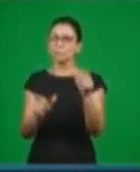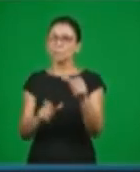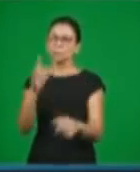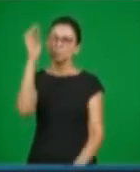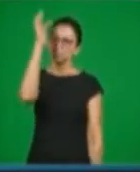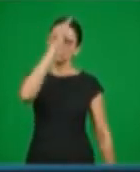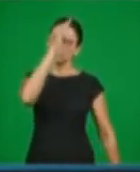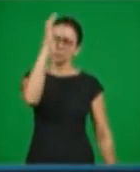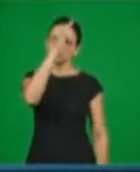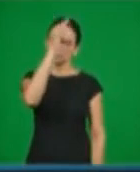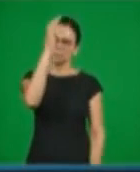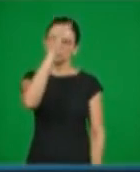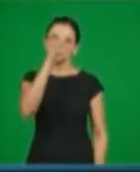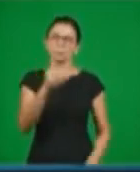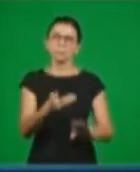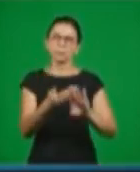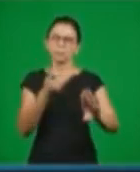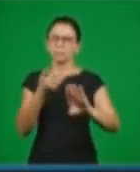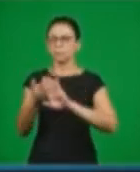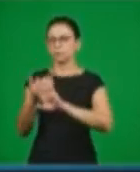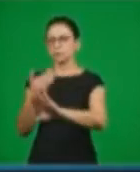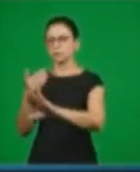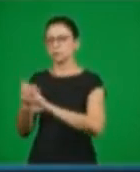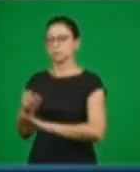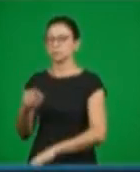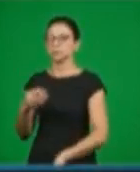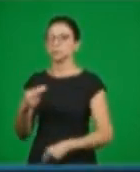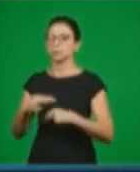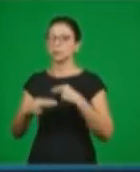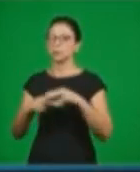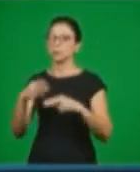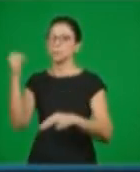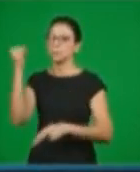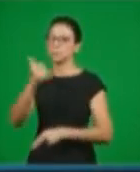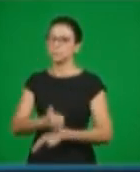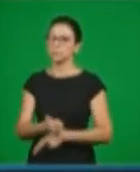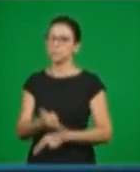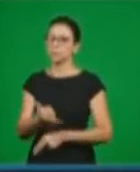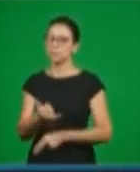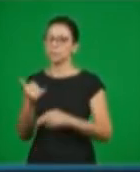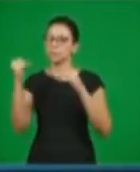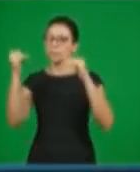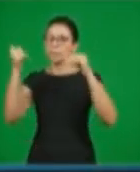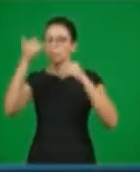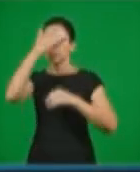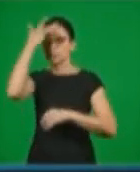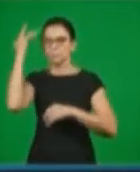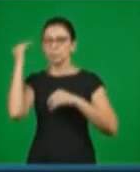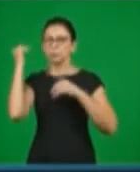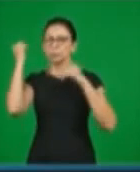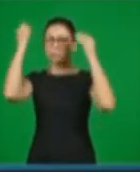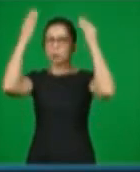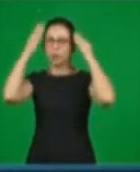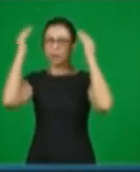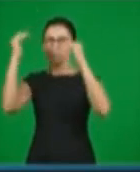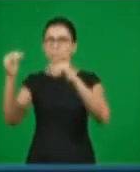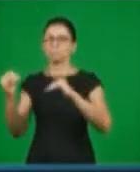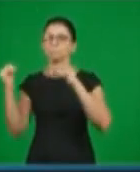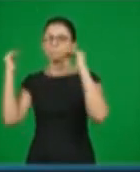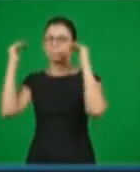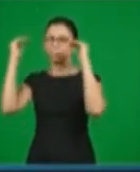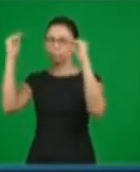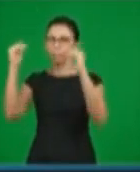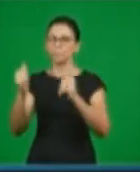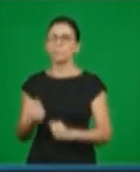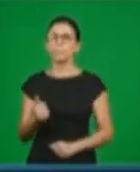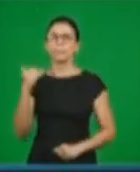wall. So the text said, and then it said to nobles, the rulers, and the rest of the people, the work is great